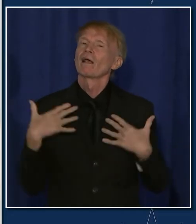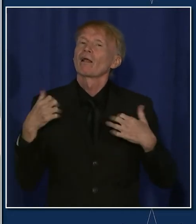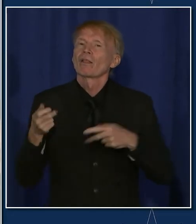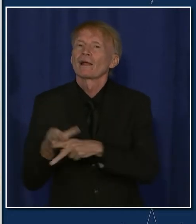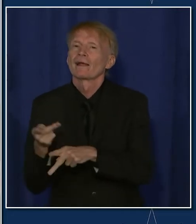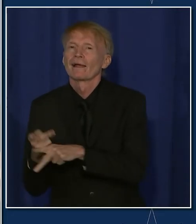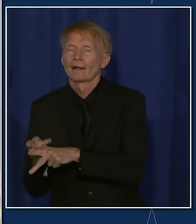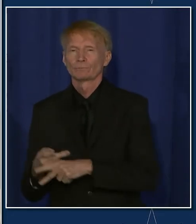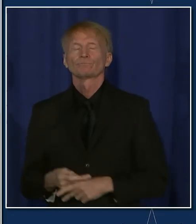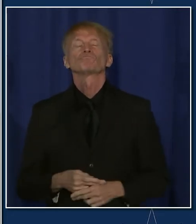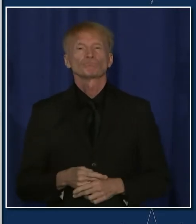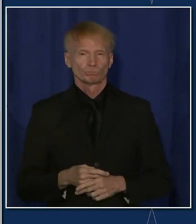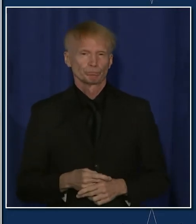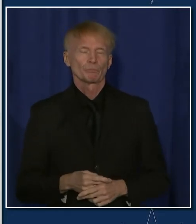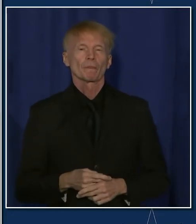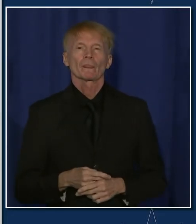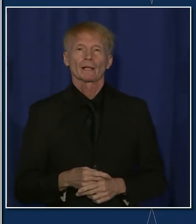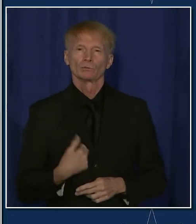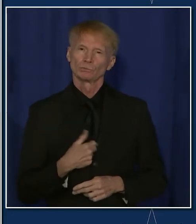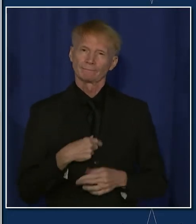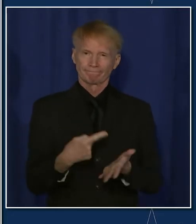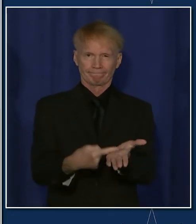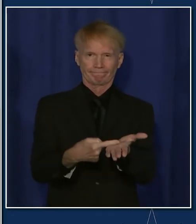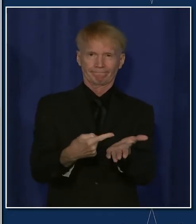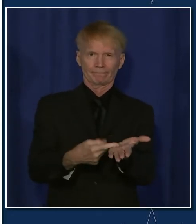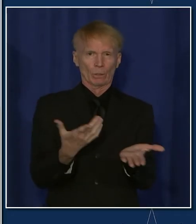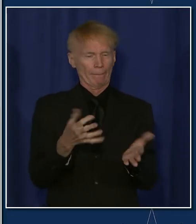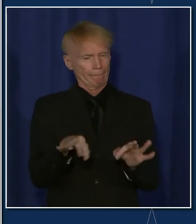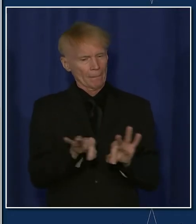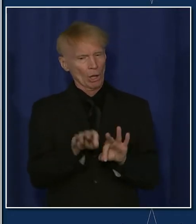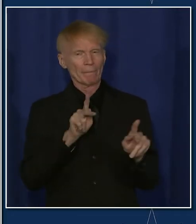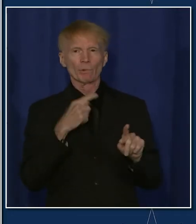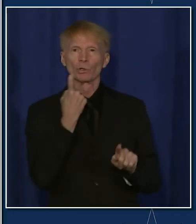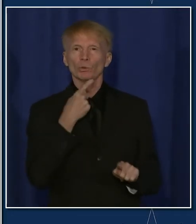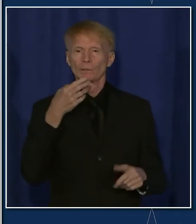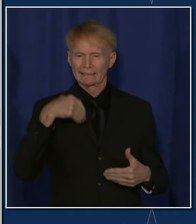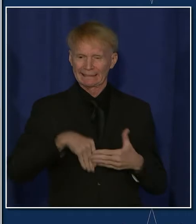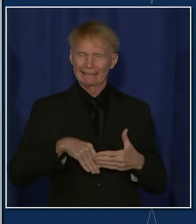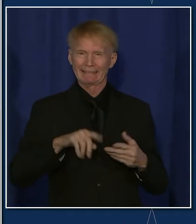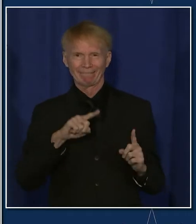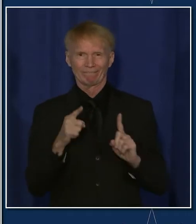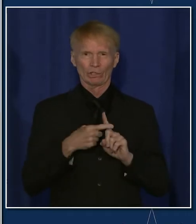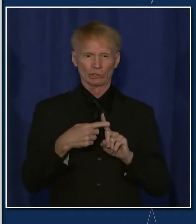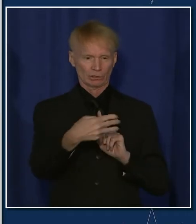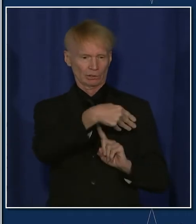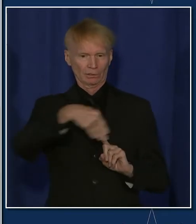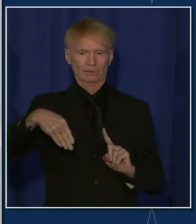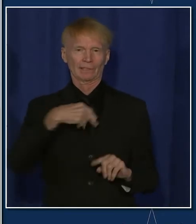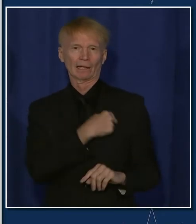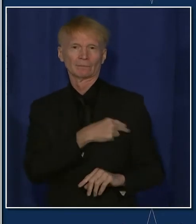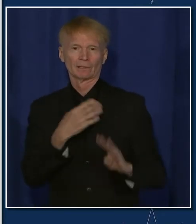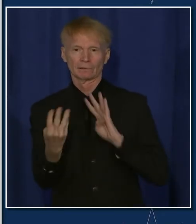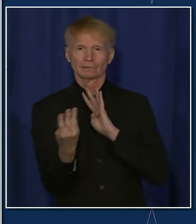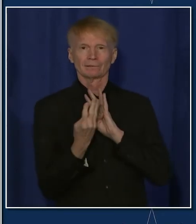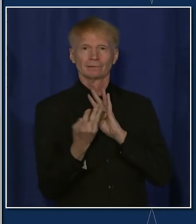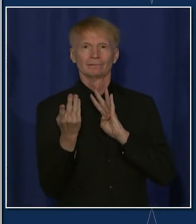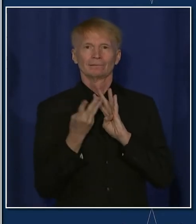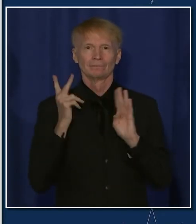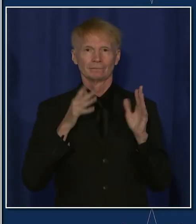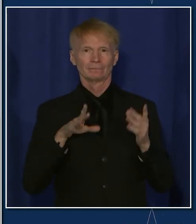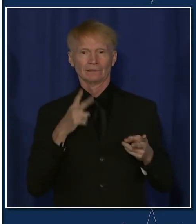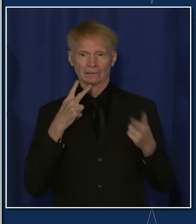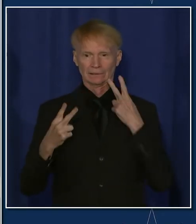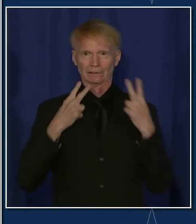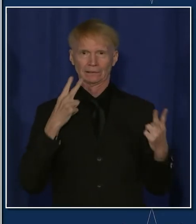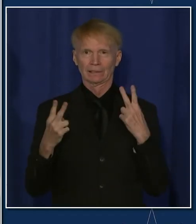talked about the people that were in the front lines, many of them that look like us, that were in the forefront of